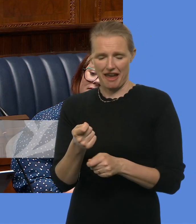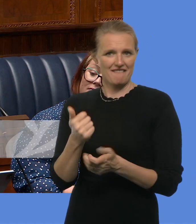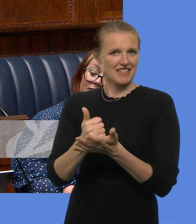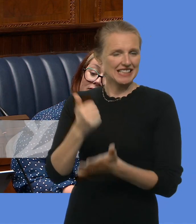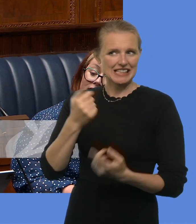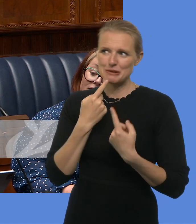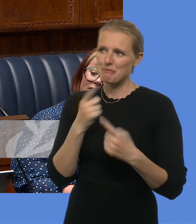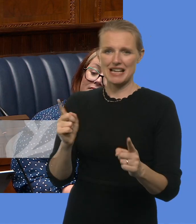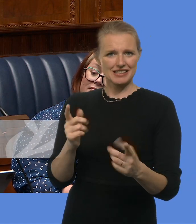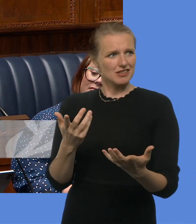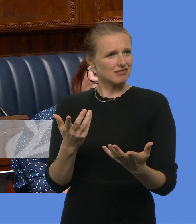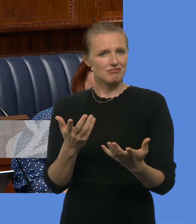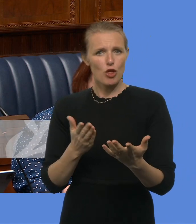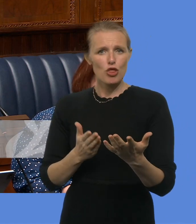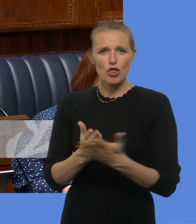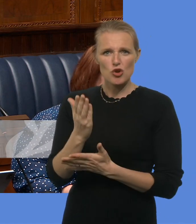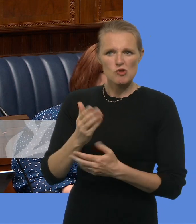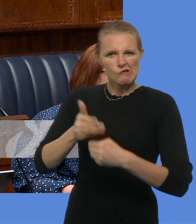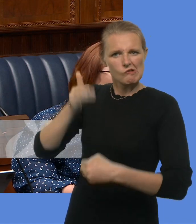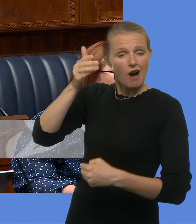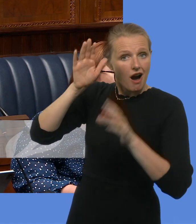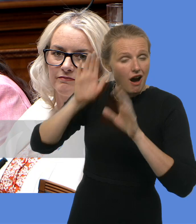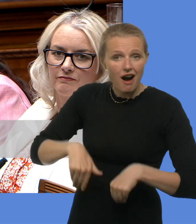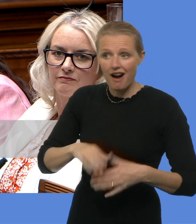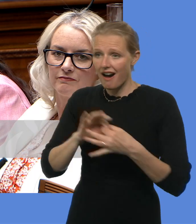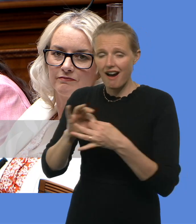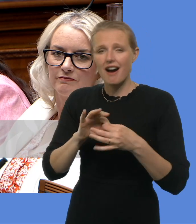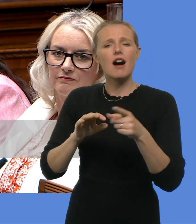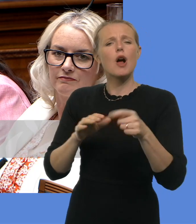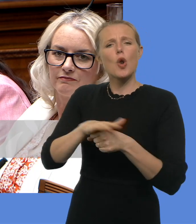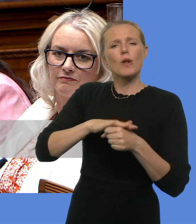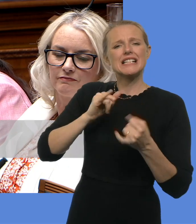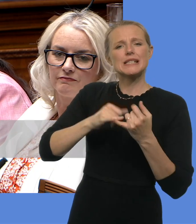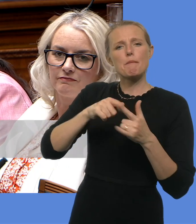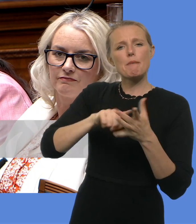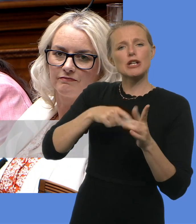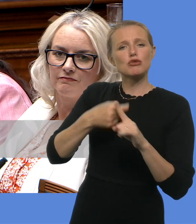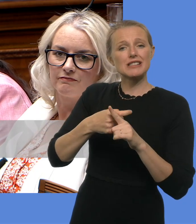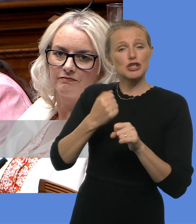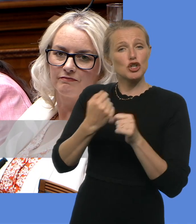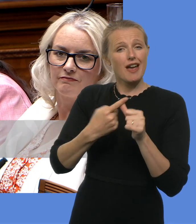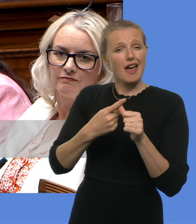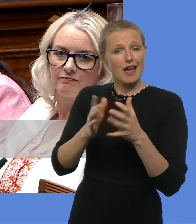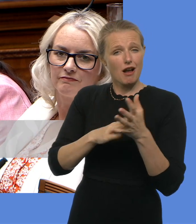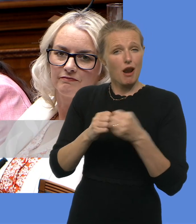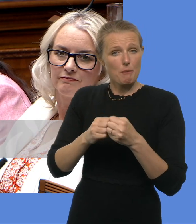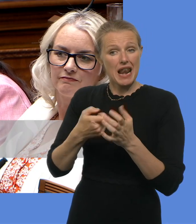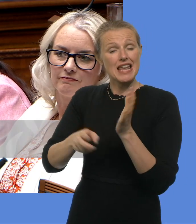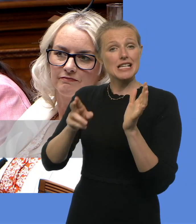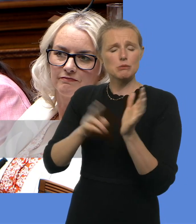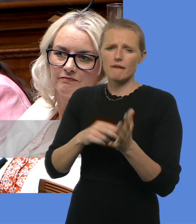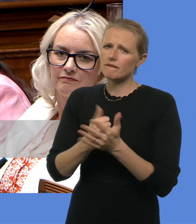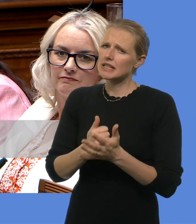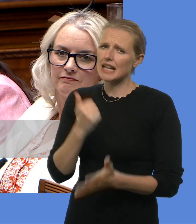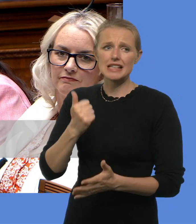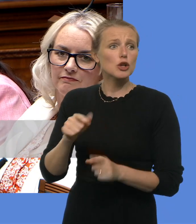message about breaking down divisions. Locally, St Pat's Gaelic Club in Lisburn do incredible work, also bringing community together.